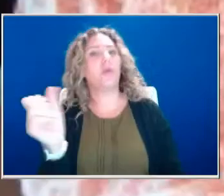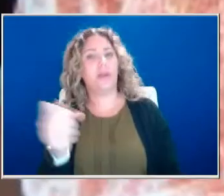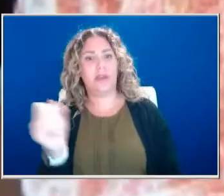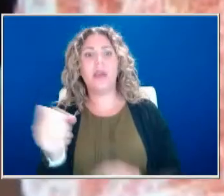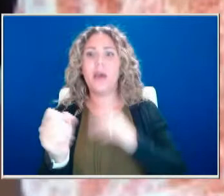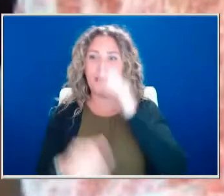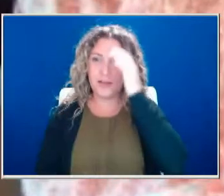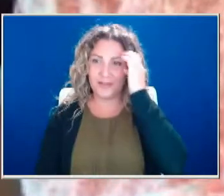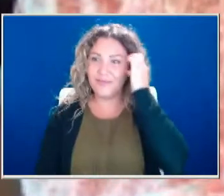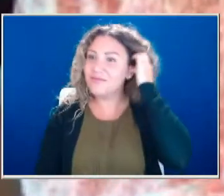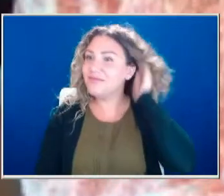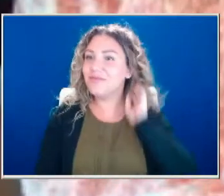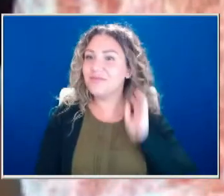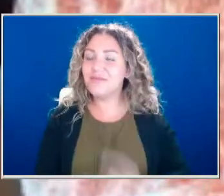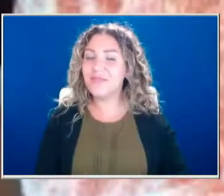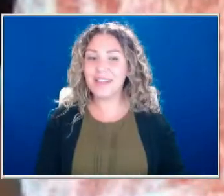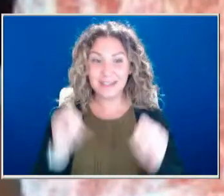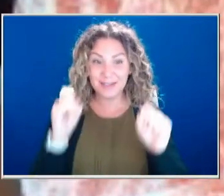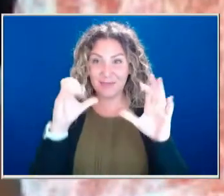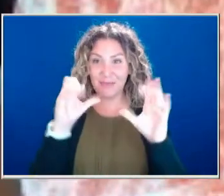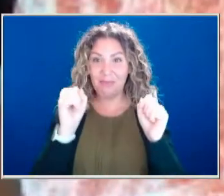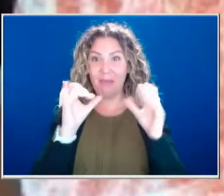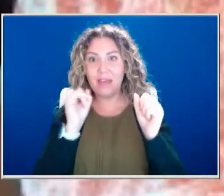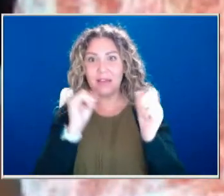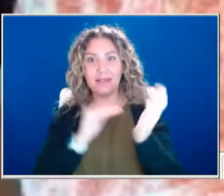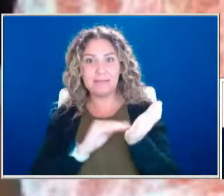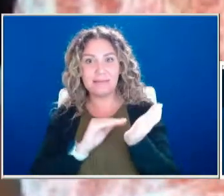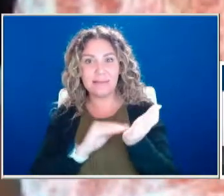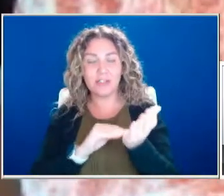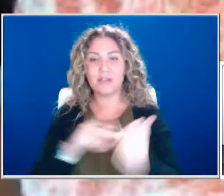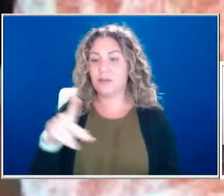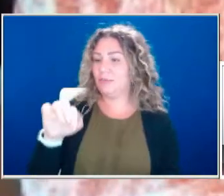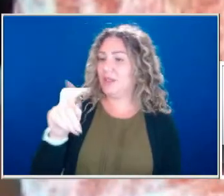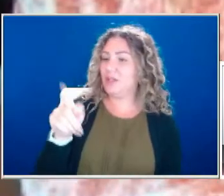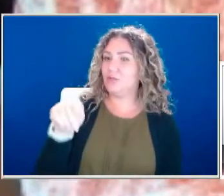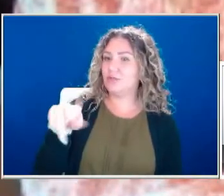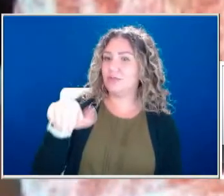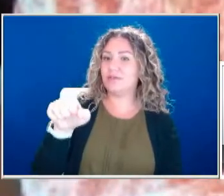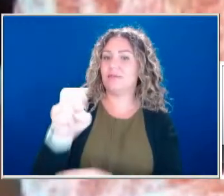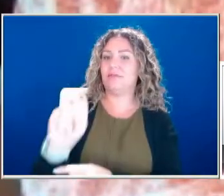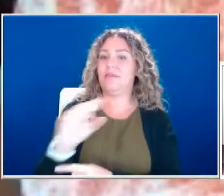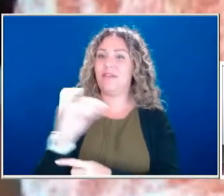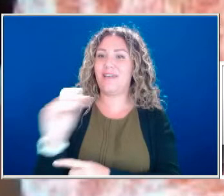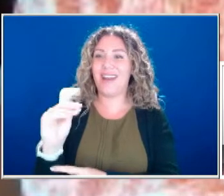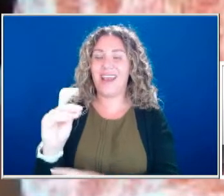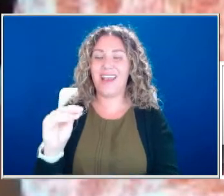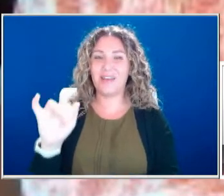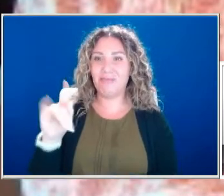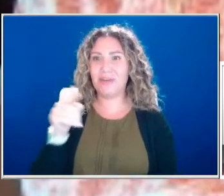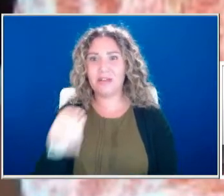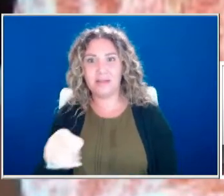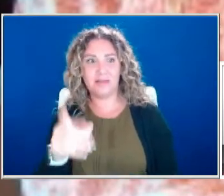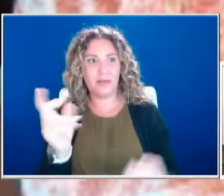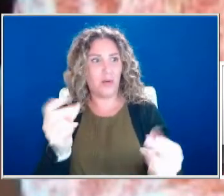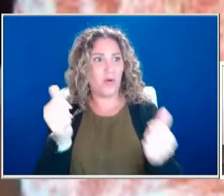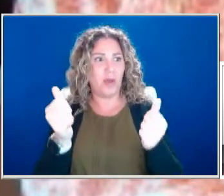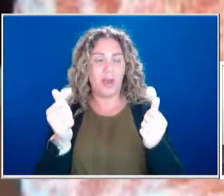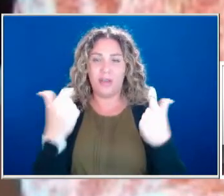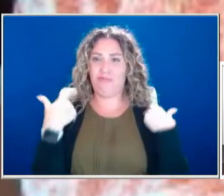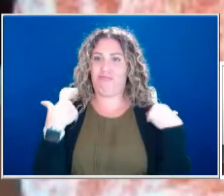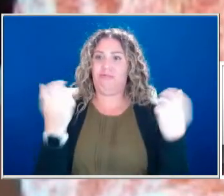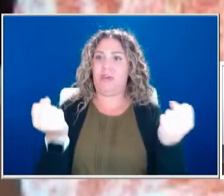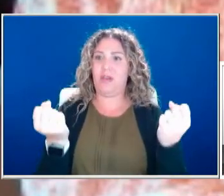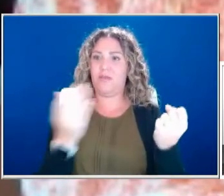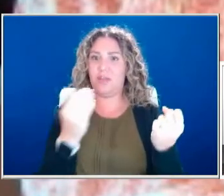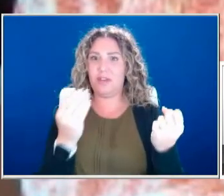was, it's amazing. One thing that Dr. Peterson and the other doctors mentioned to us was that he'd make a really good, quick recovery. And when you saw the